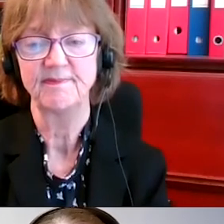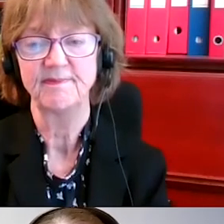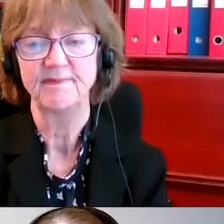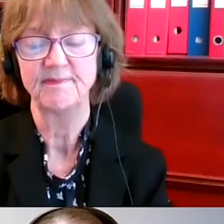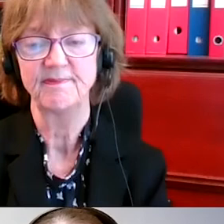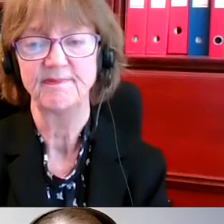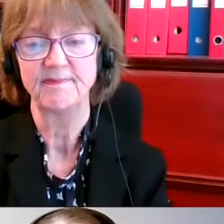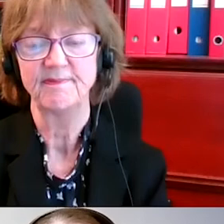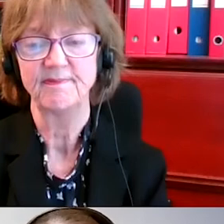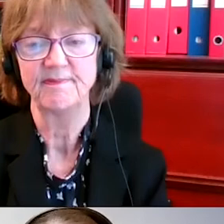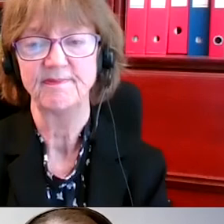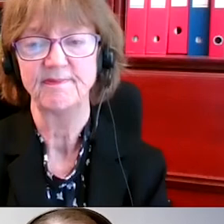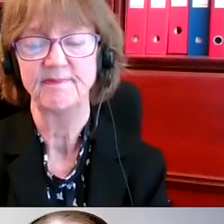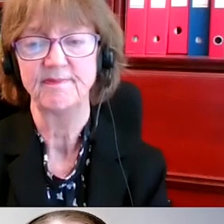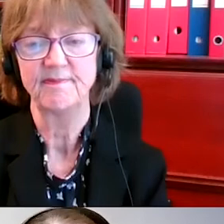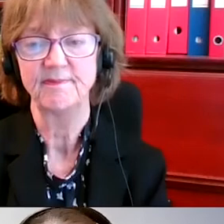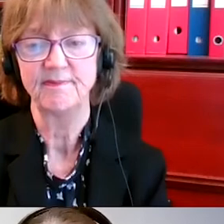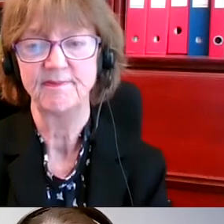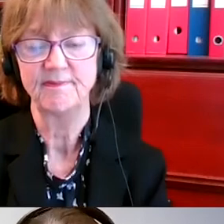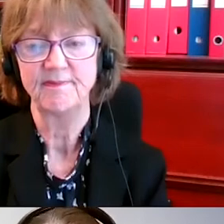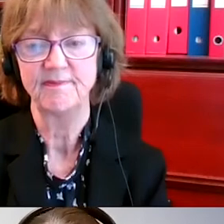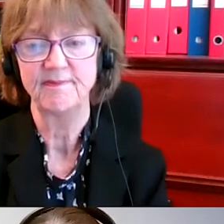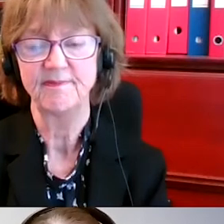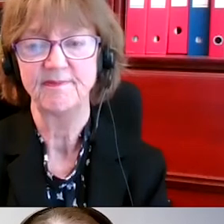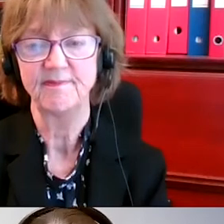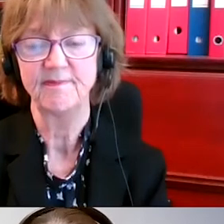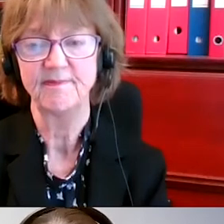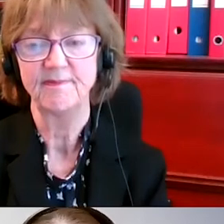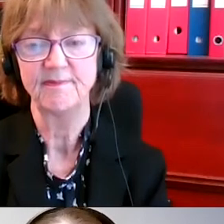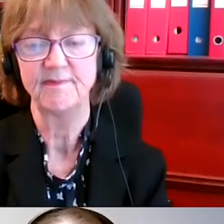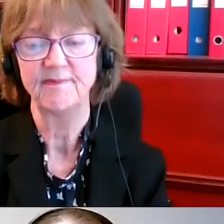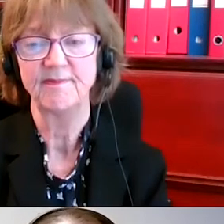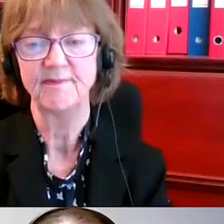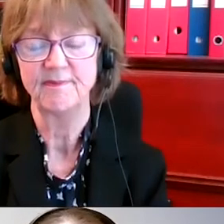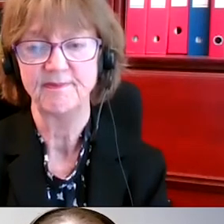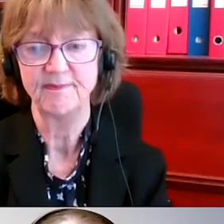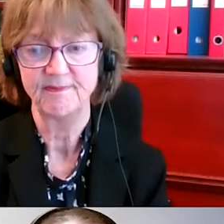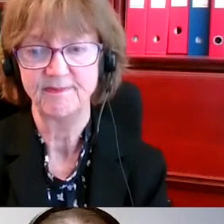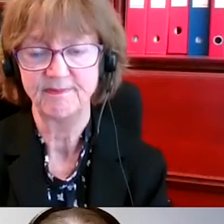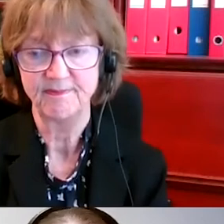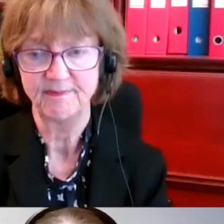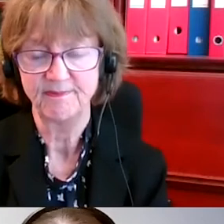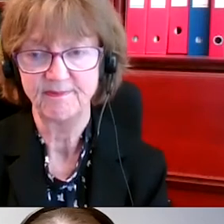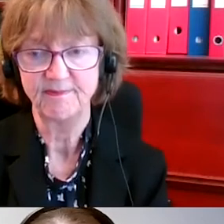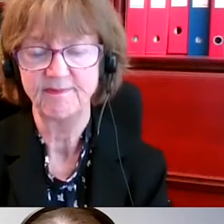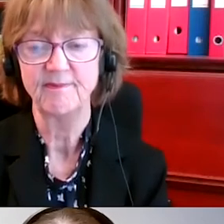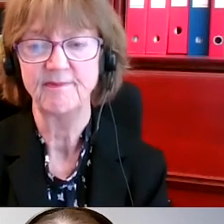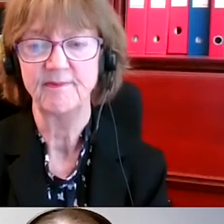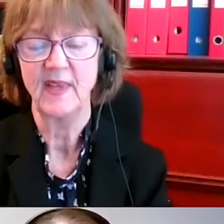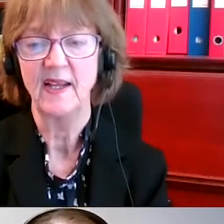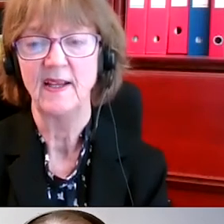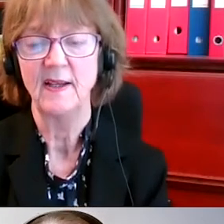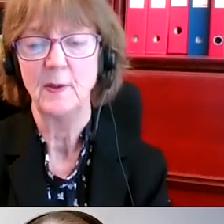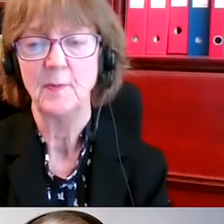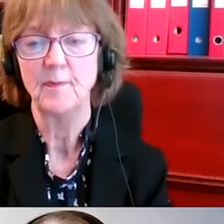one. The commenter says, it's hardly impossible to formalize that children's views have to be taken into account.